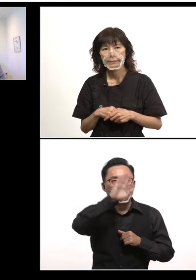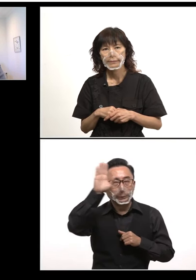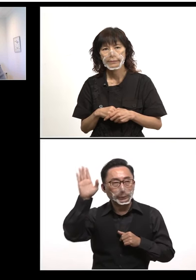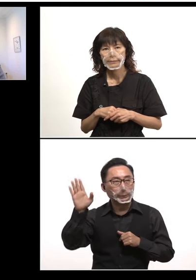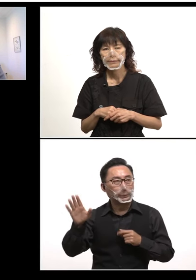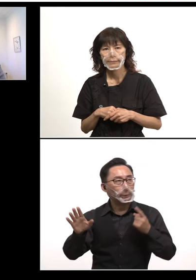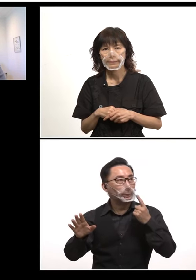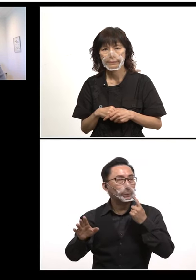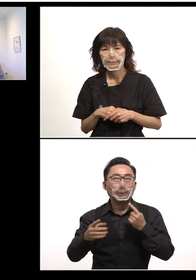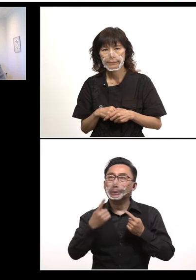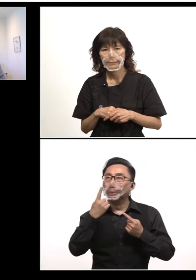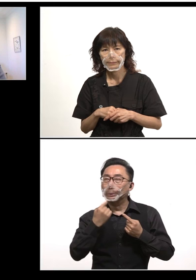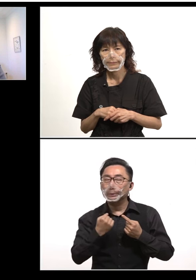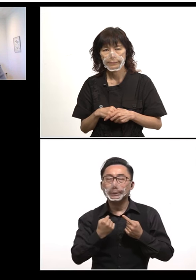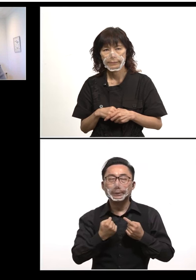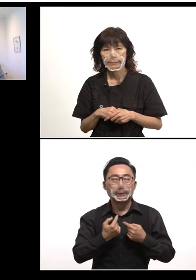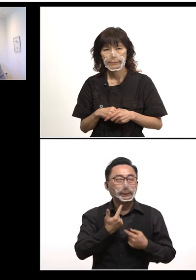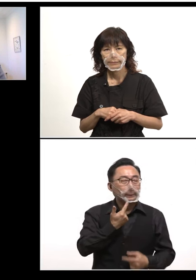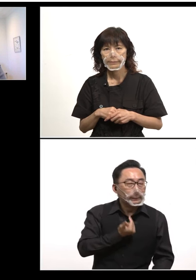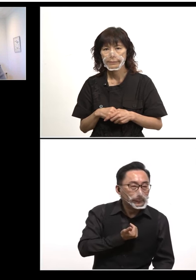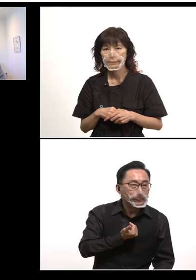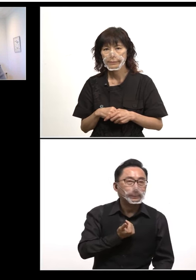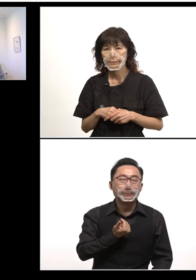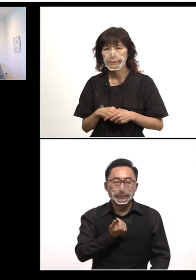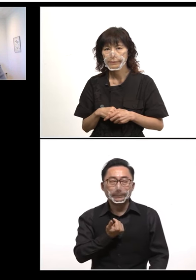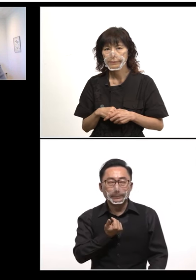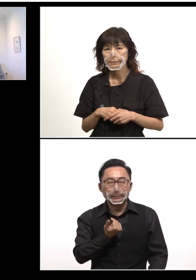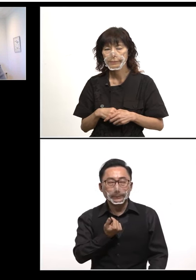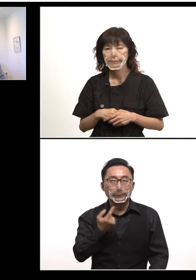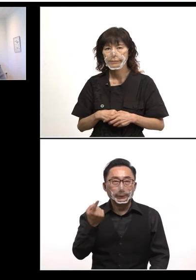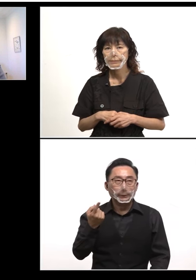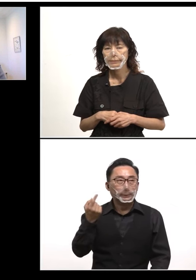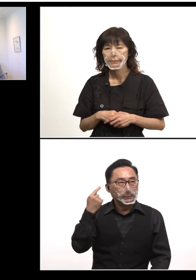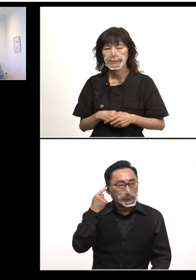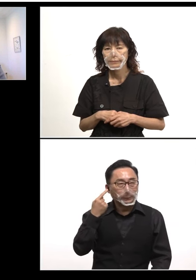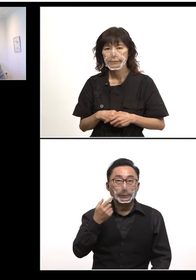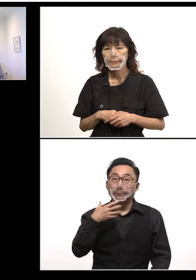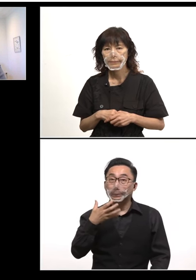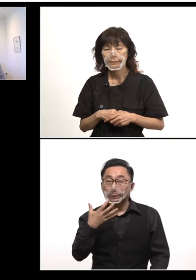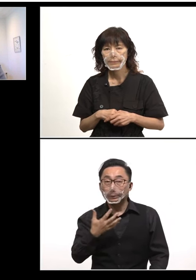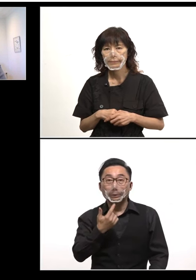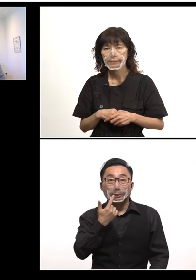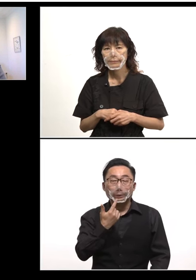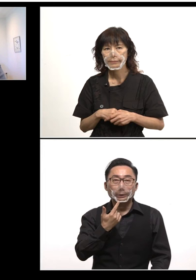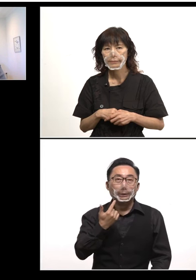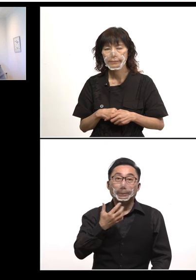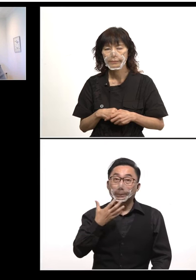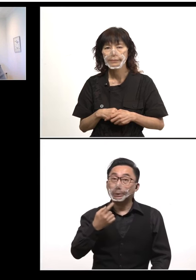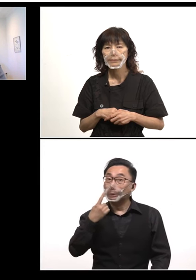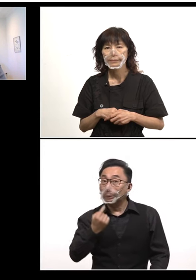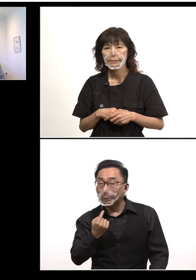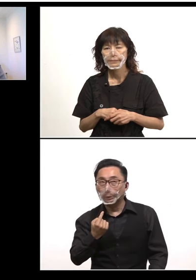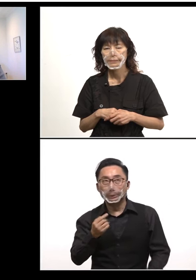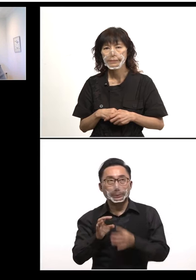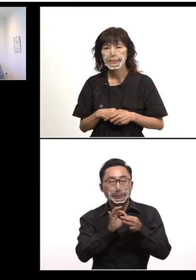his senses going on? And he said, well, no, because apples are red and apples are sweet. So for